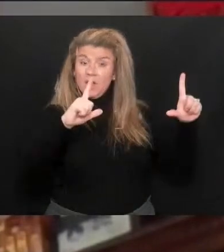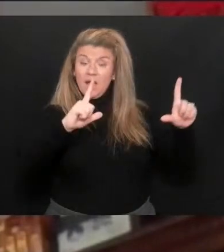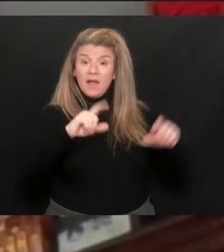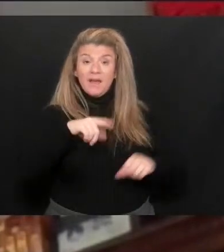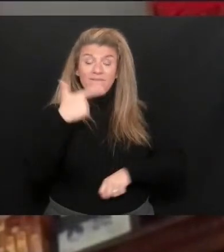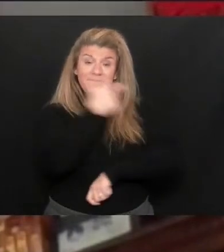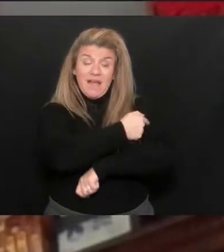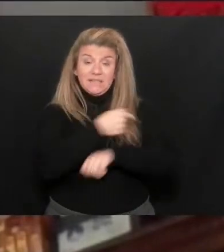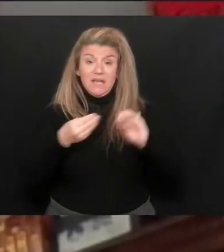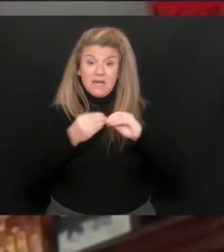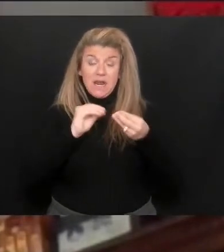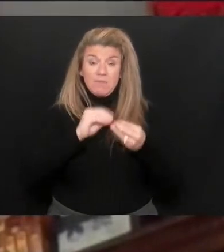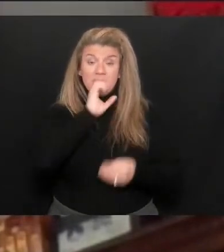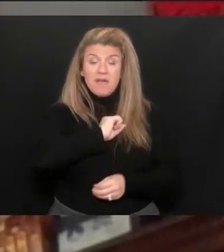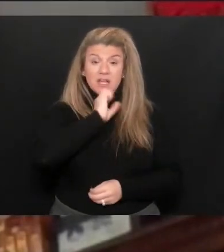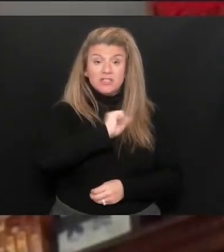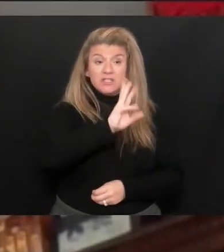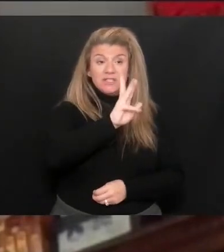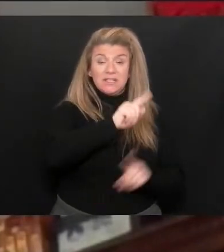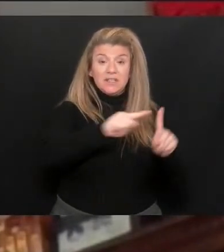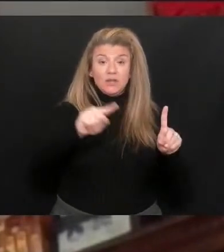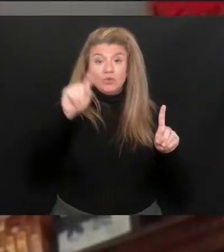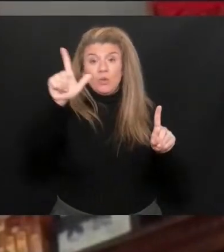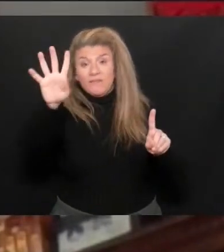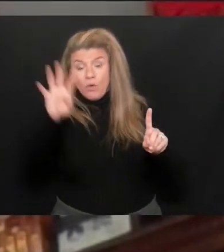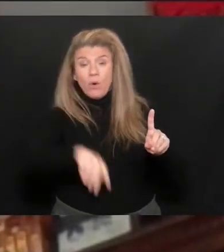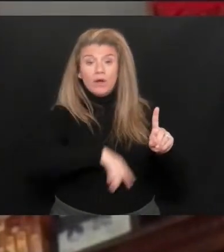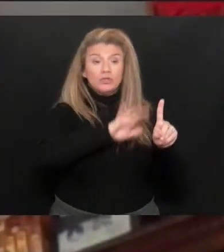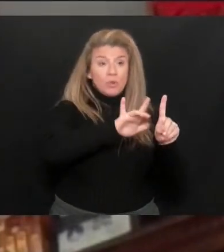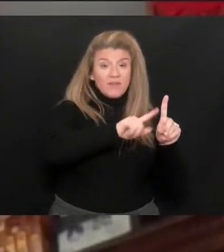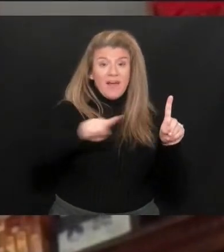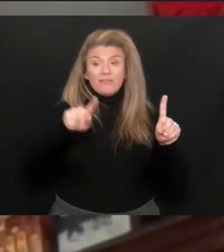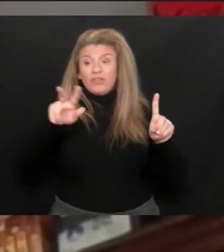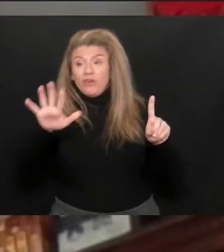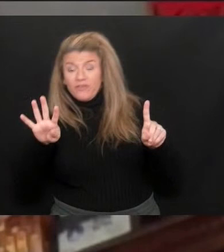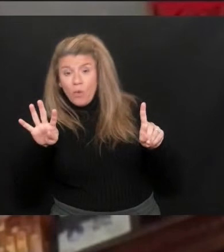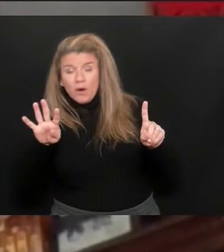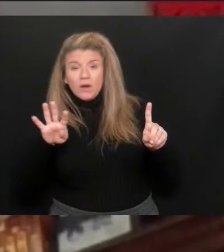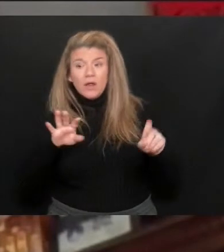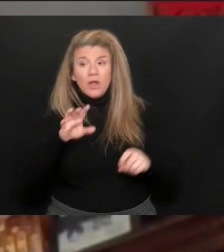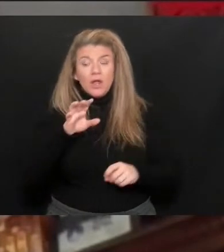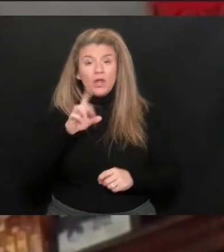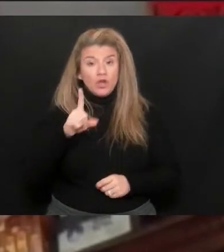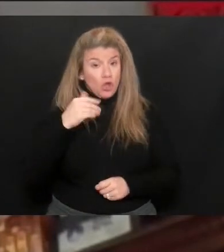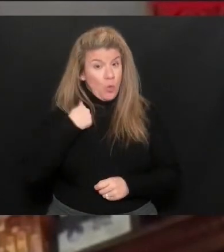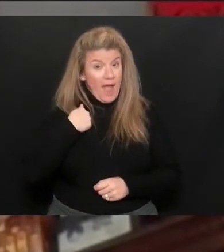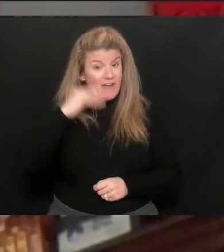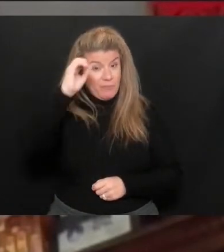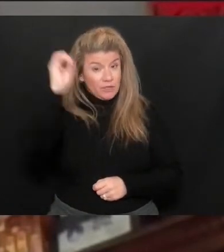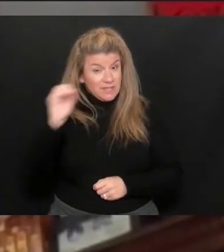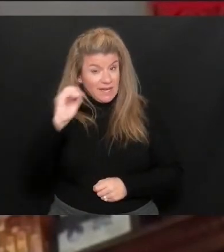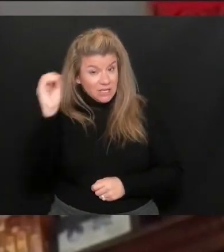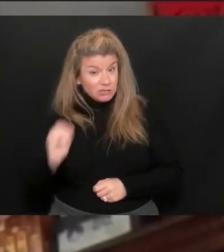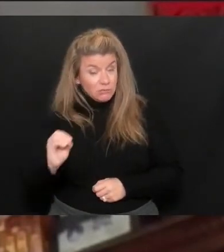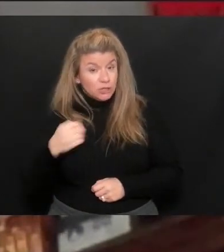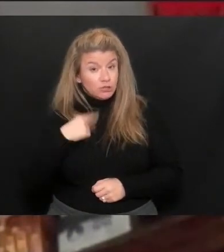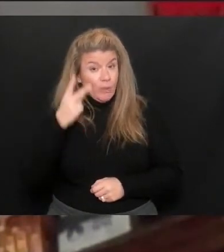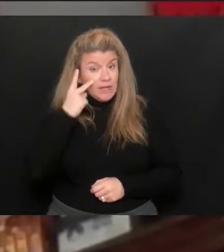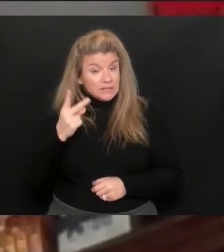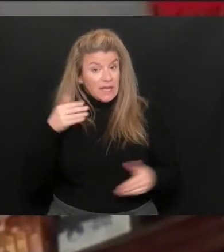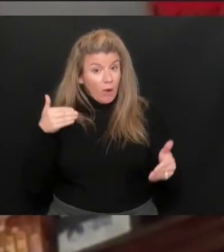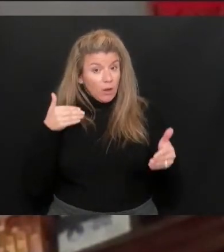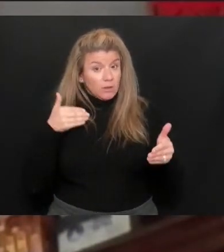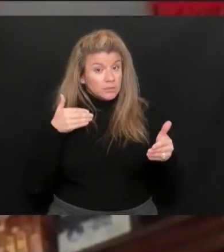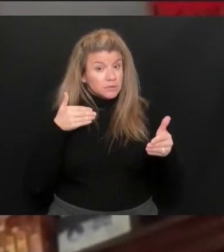ages 16 to 24 and 25 to 34. Could you add percentages to that so we could see how far along you are